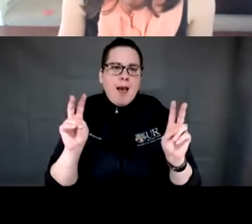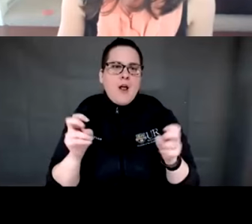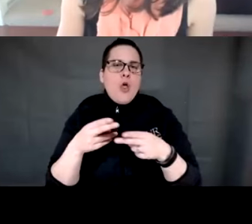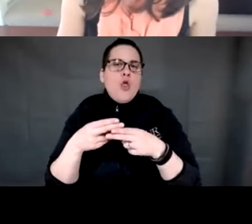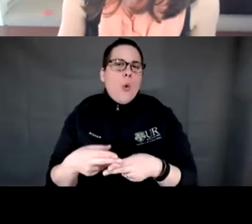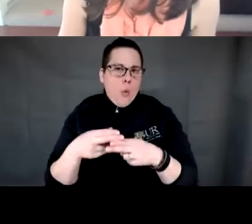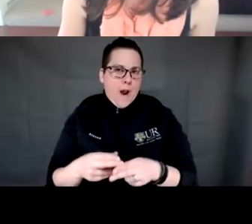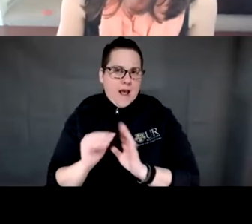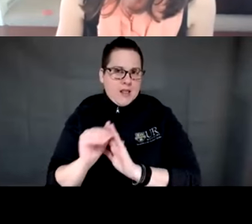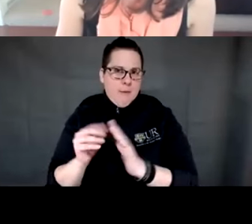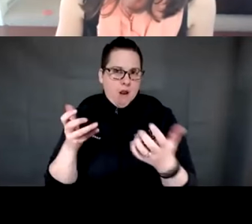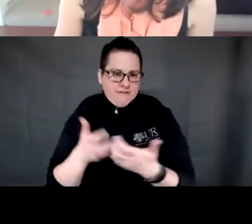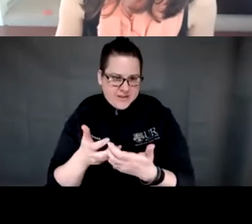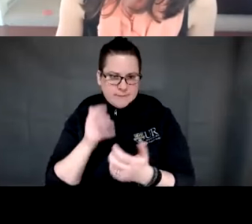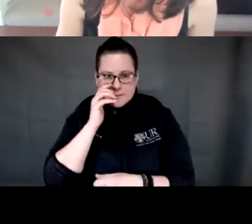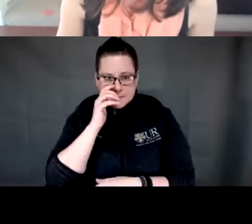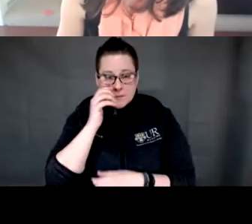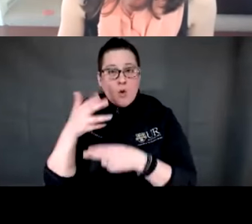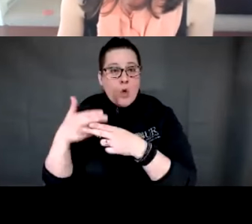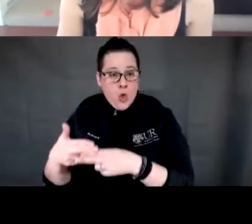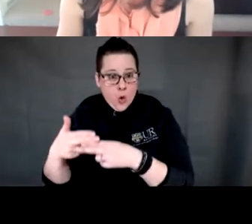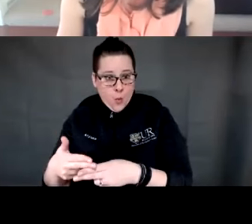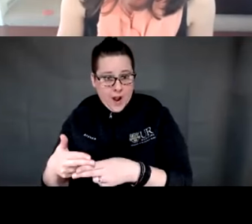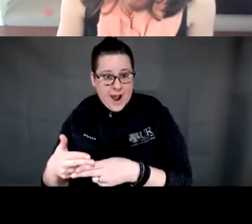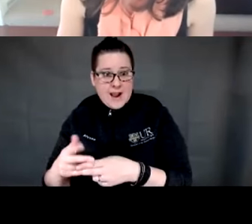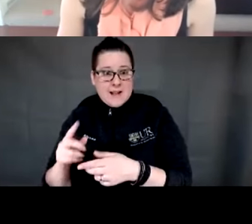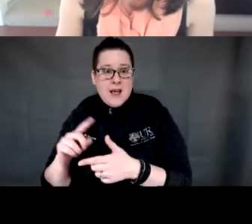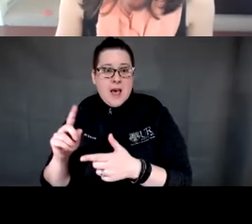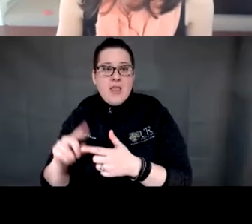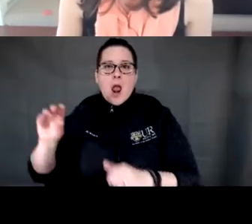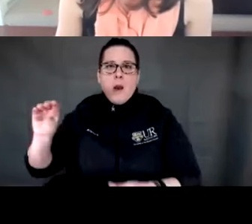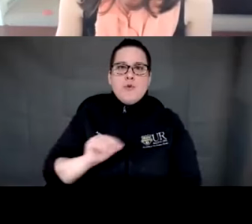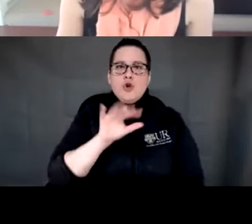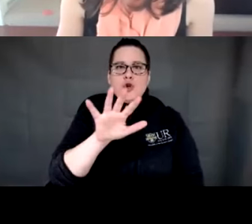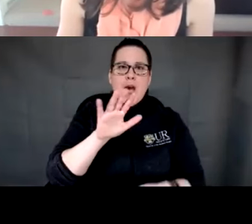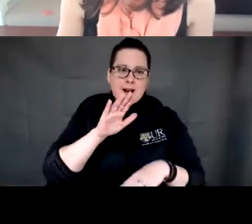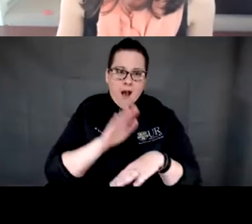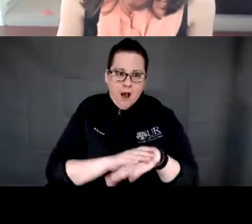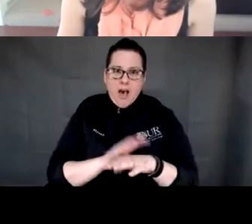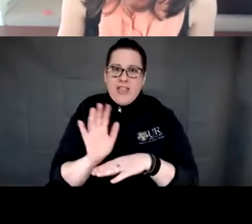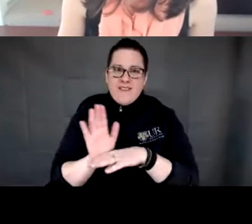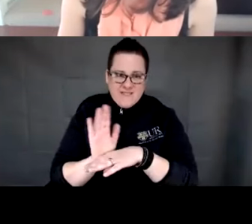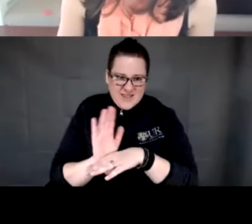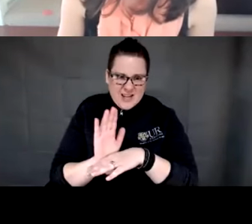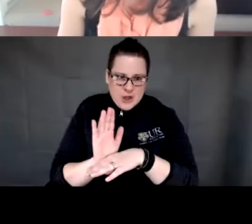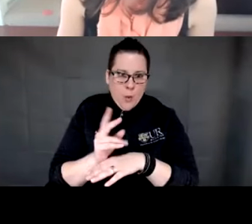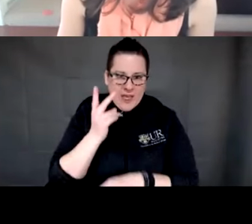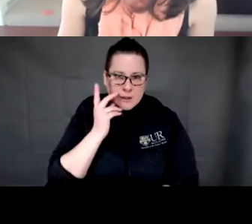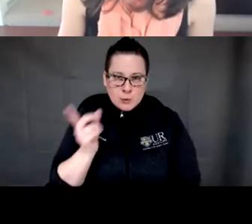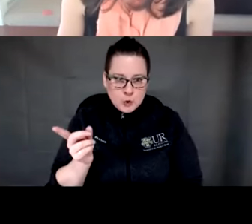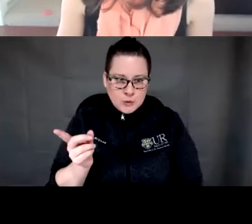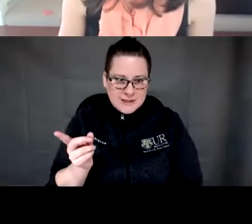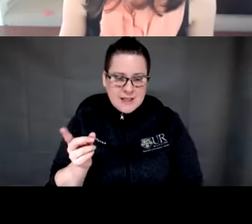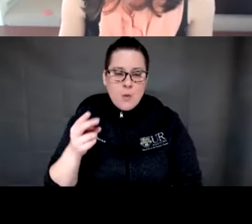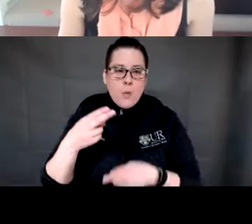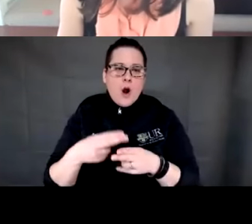the model. So we can take those weights and we can project them back up into the full dimensional space. And that's what you see here. And we